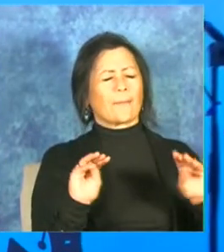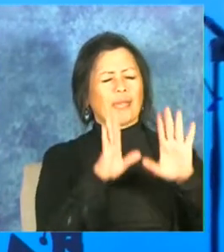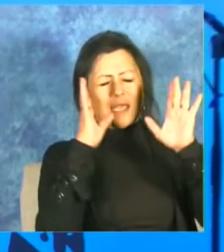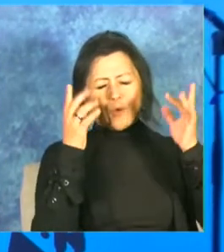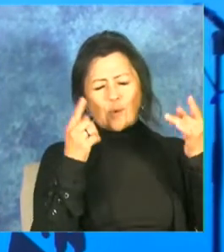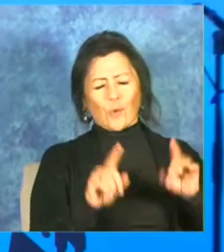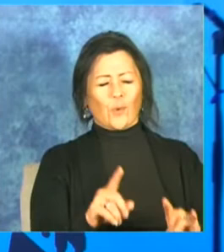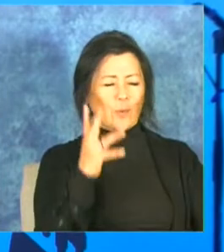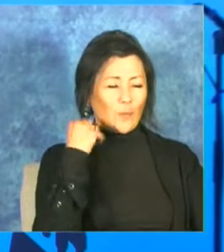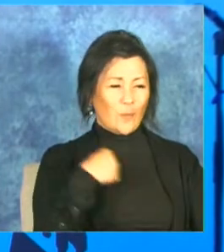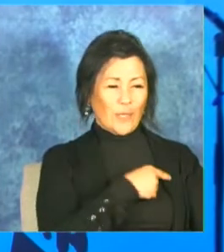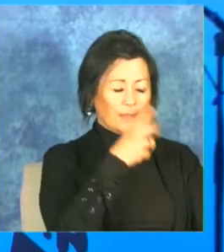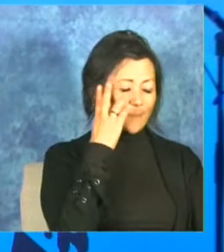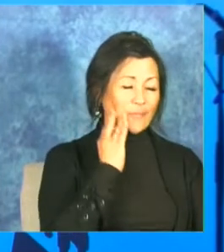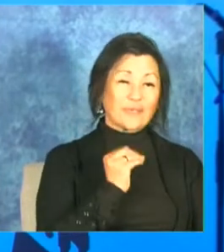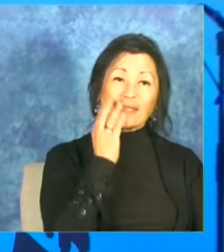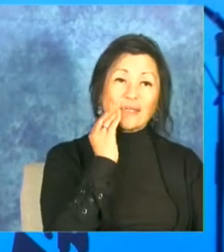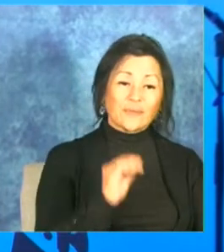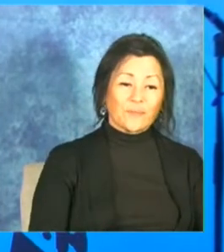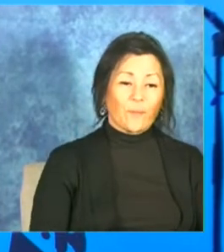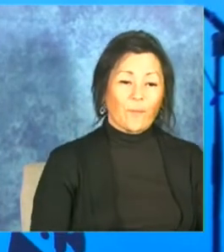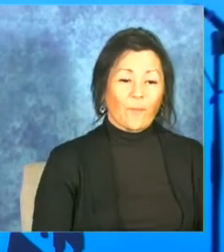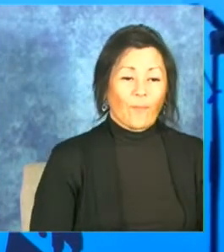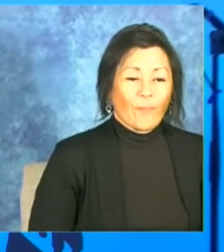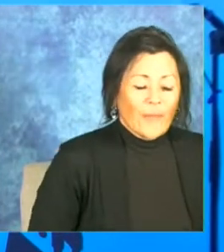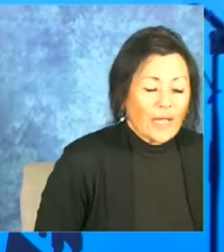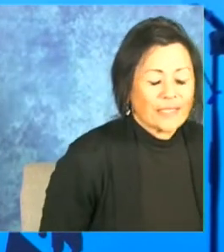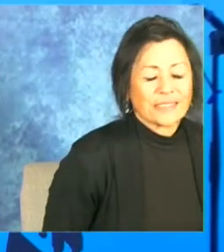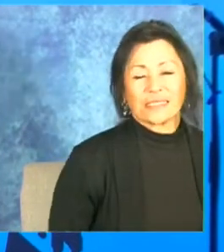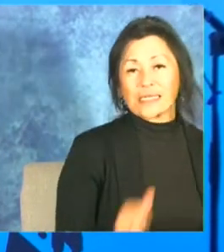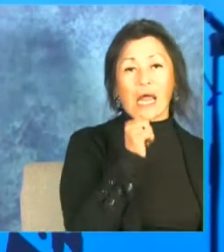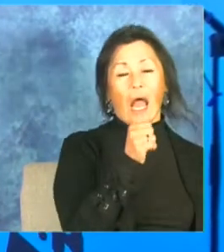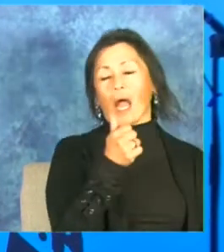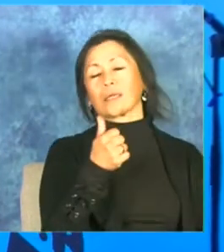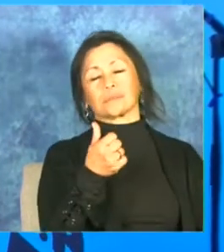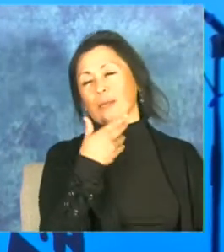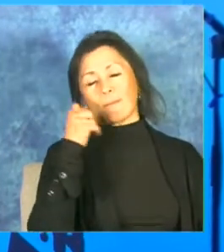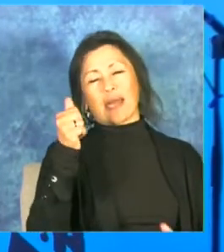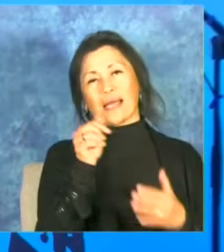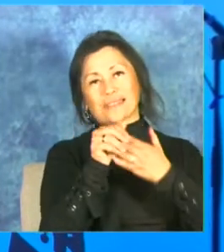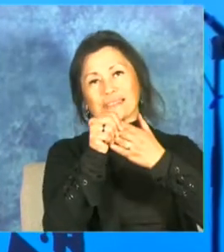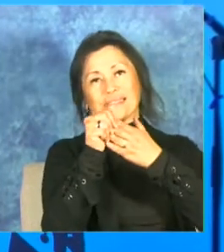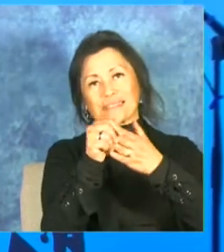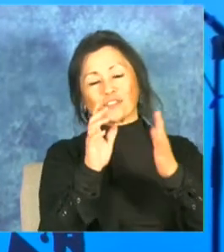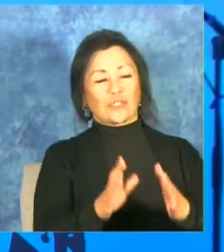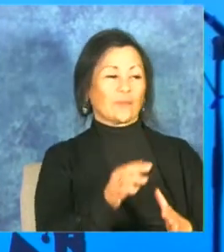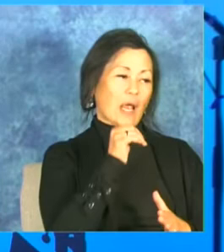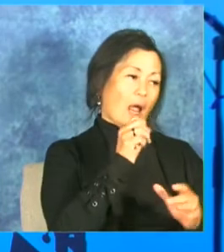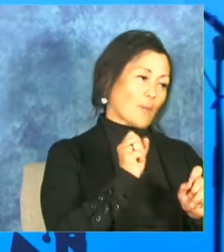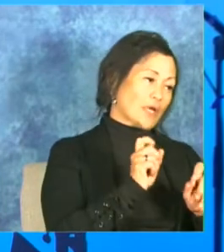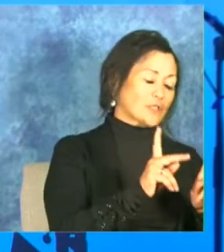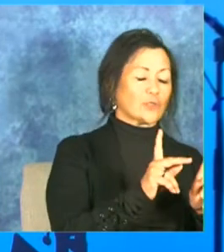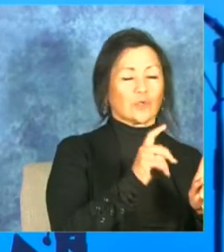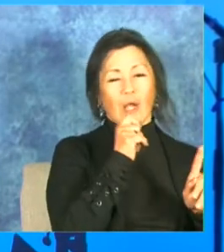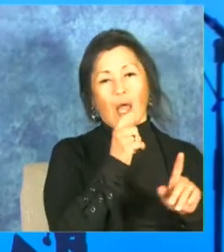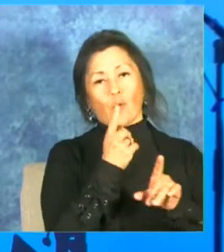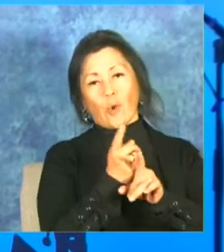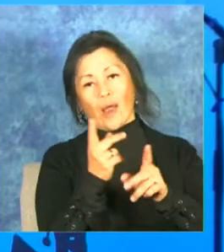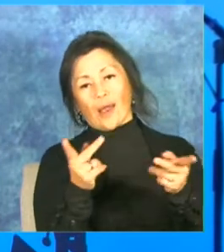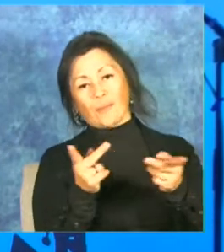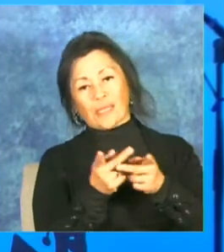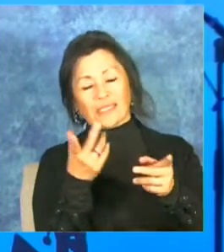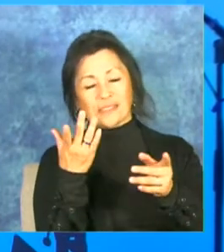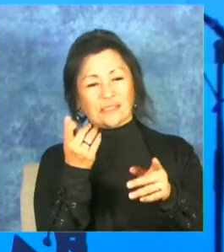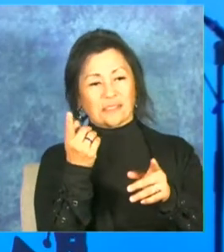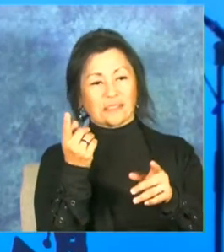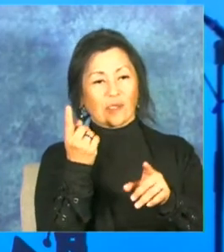miracles, not great leadership, not opportunities, not right place, right